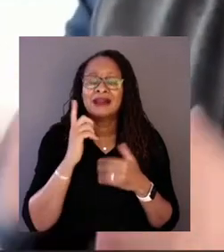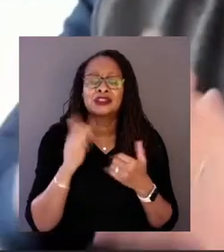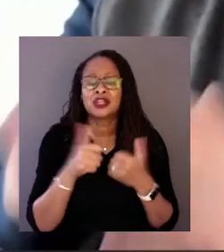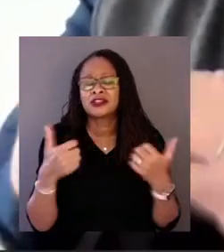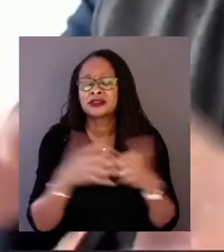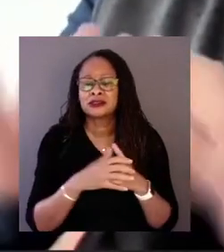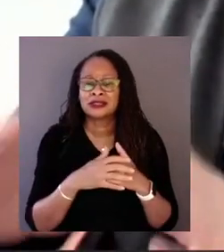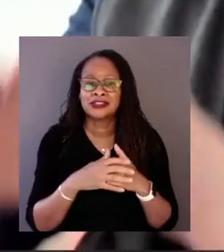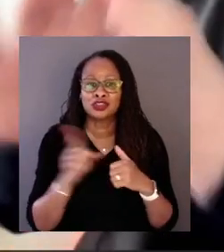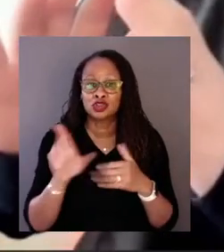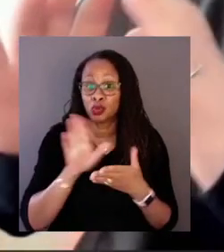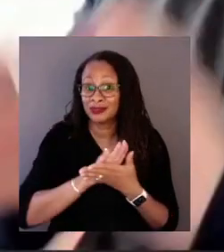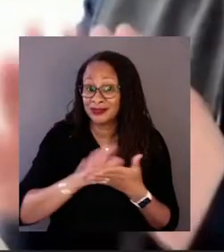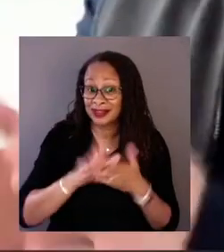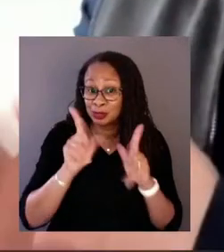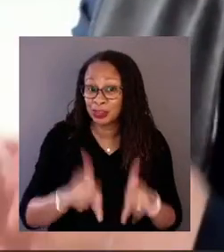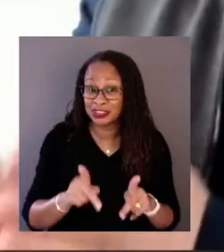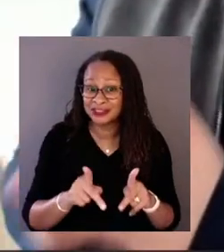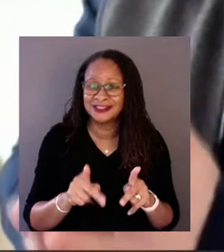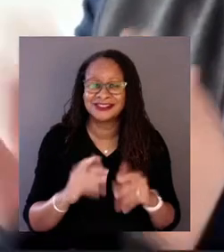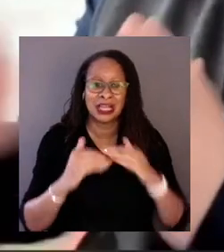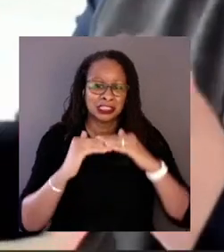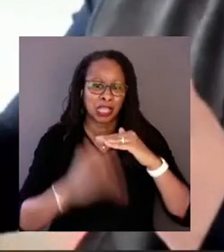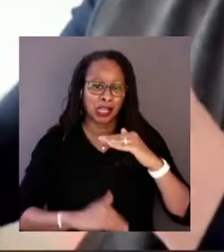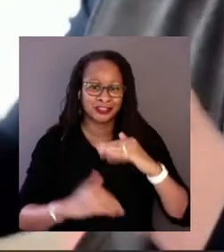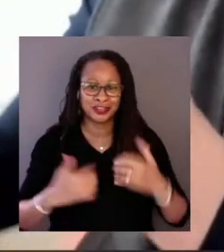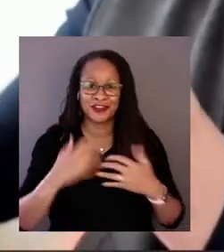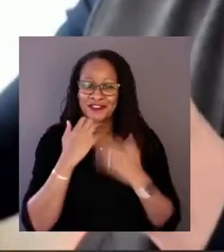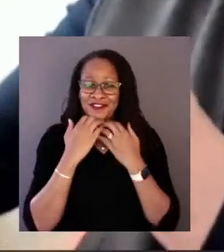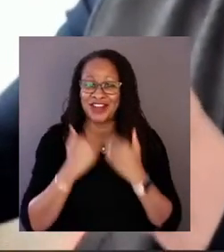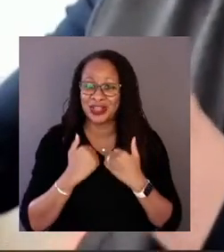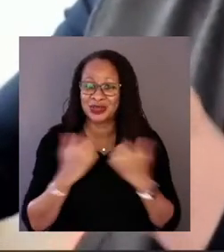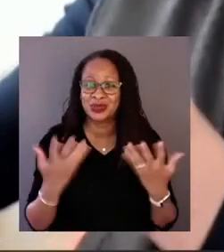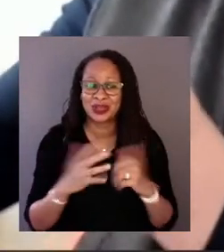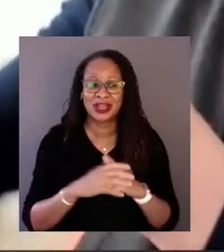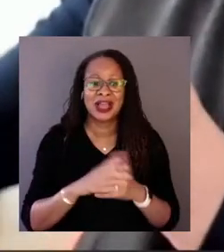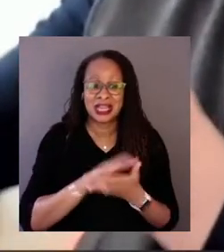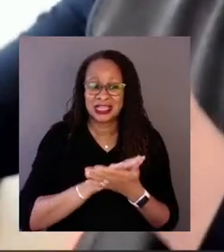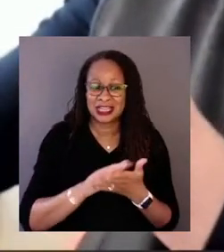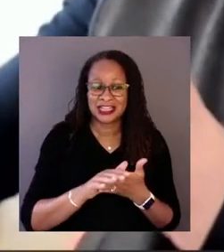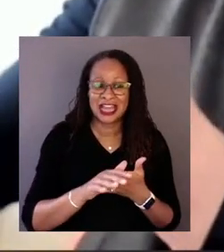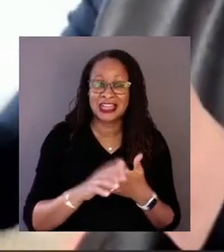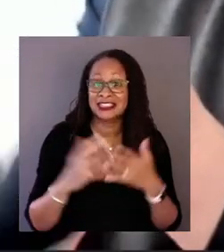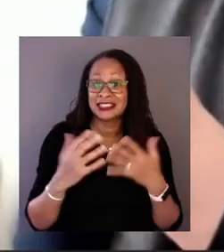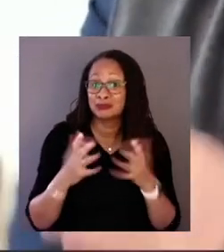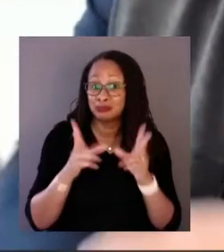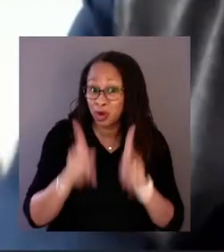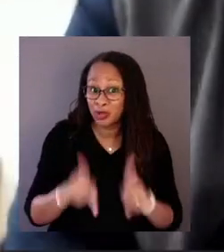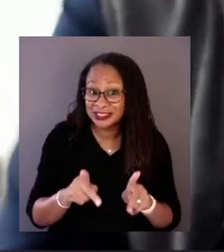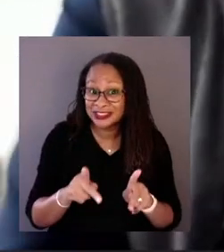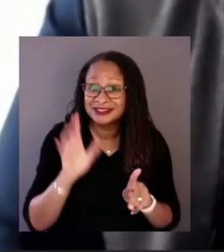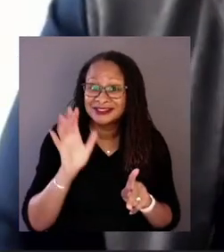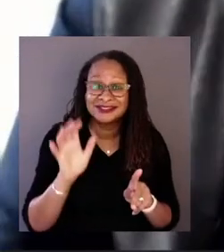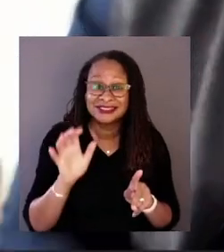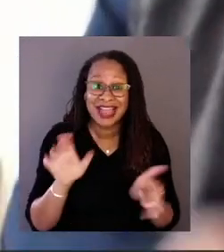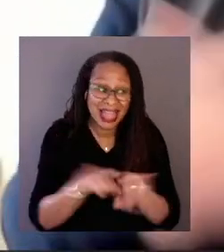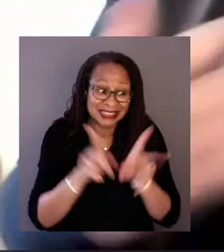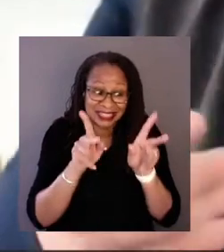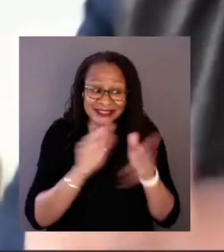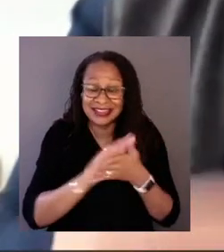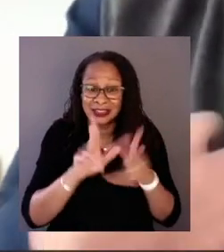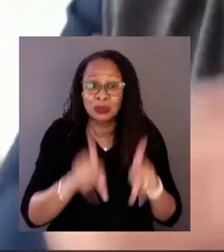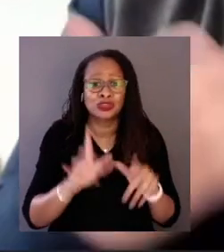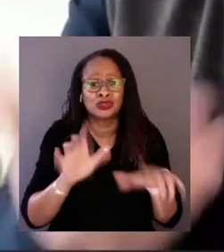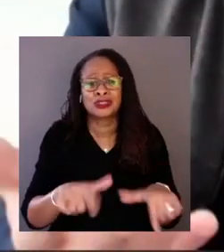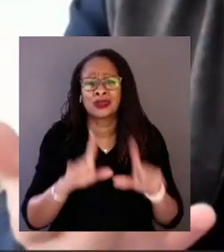person. Being a nice person in this industry can get you get you going a long way. So, what